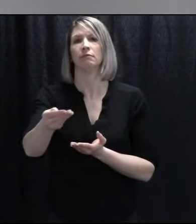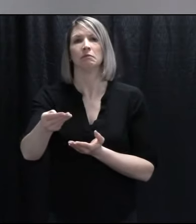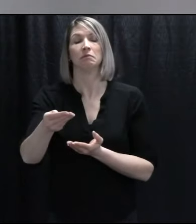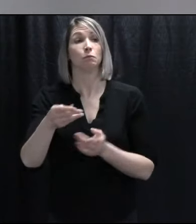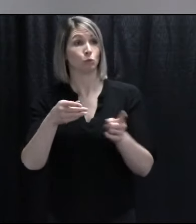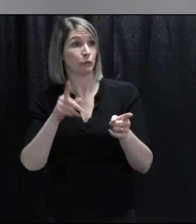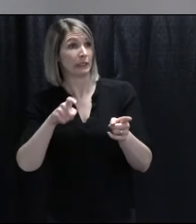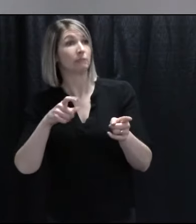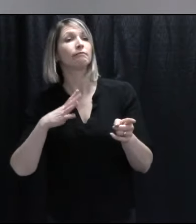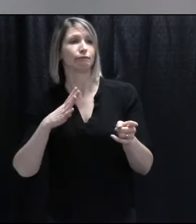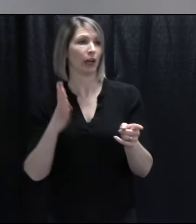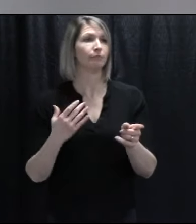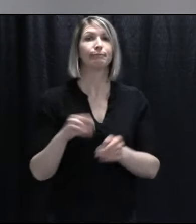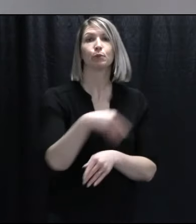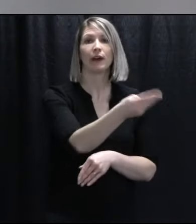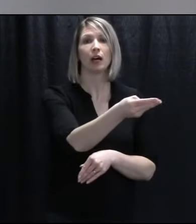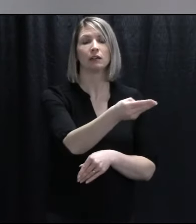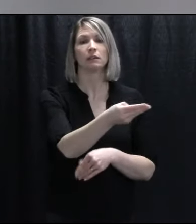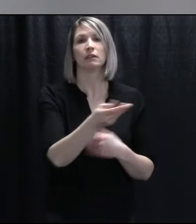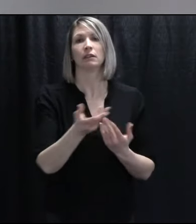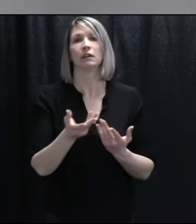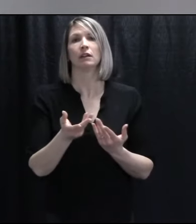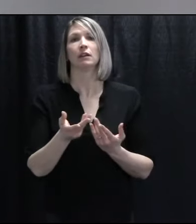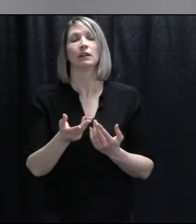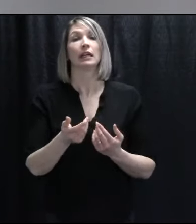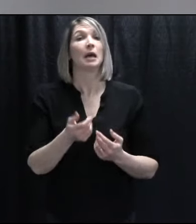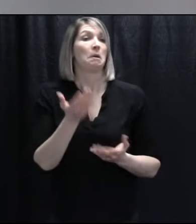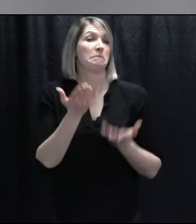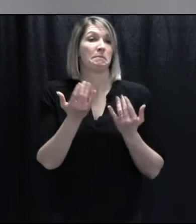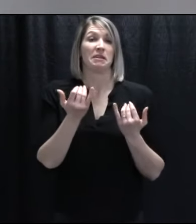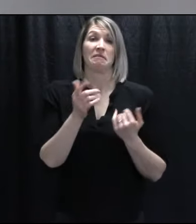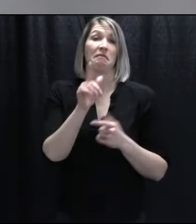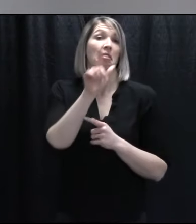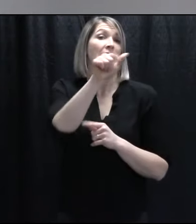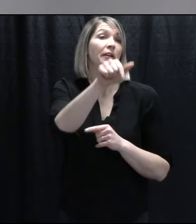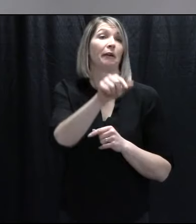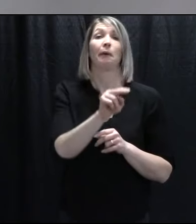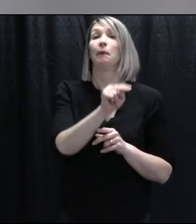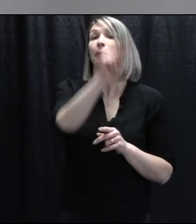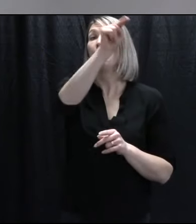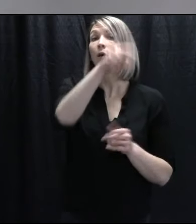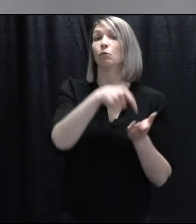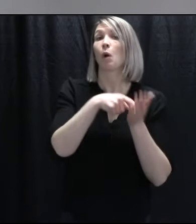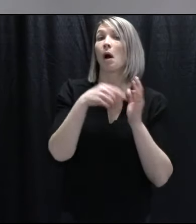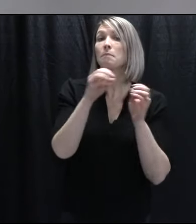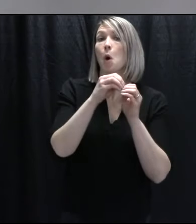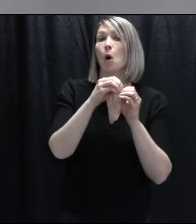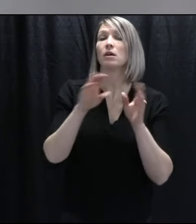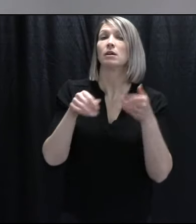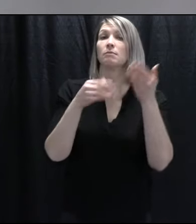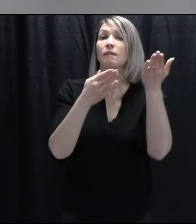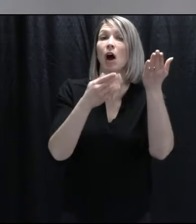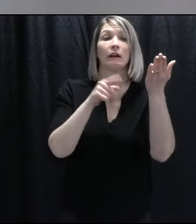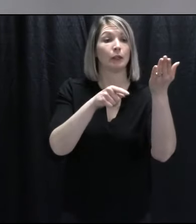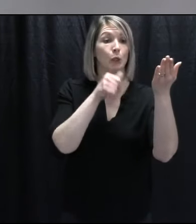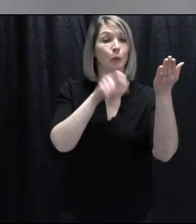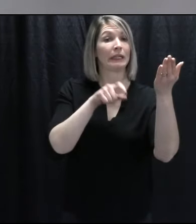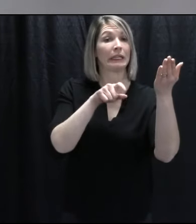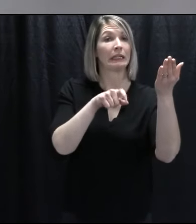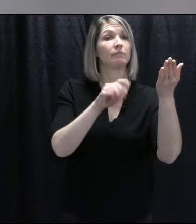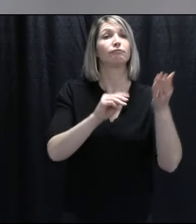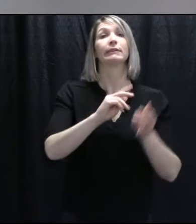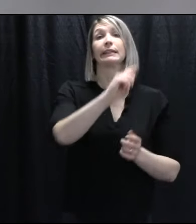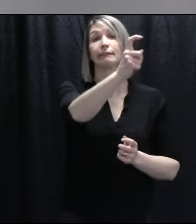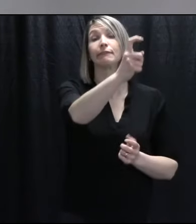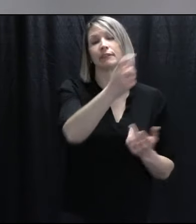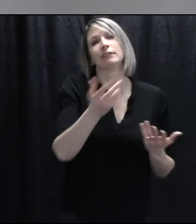The pressure points may vary from time to time as this pandemic unfolds. As yet, we've not had to look at